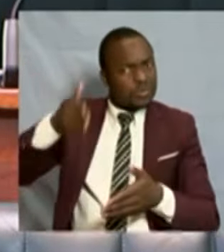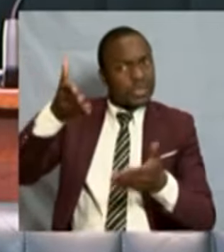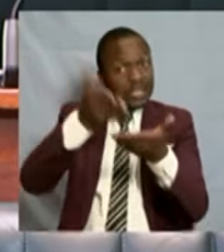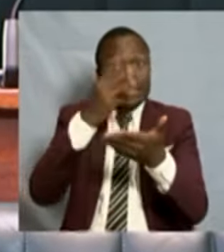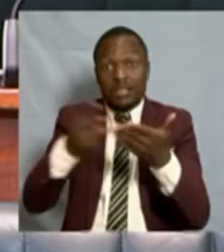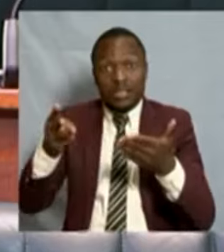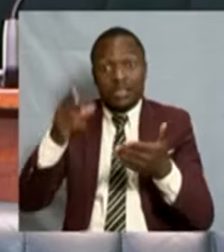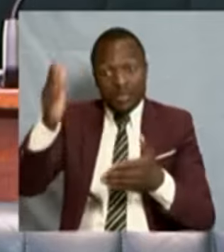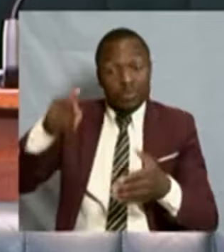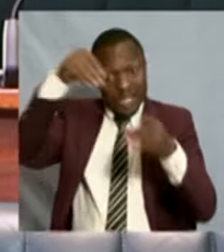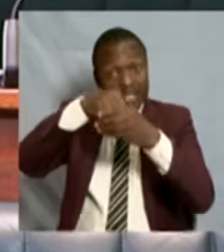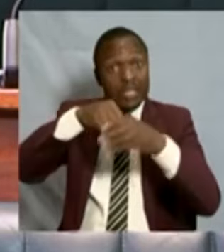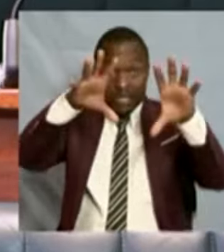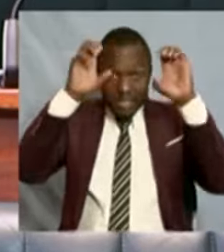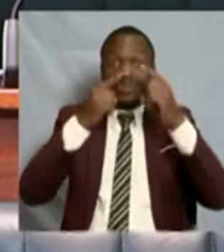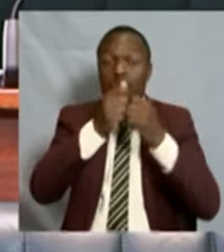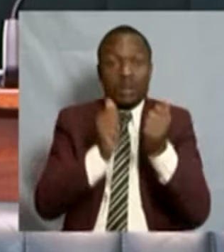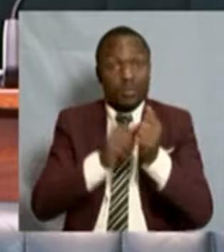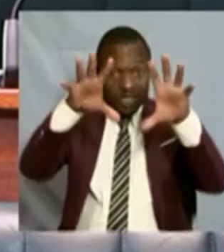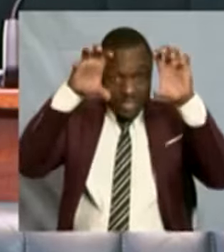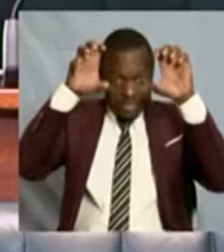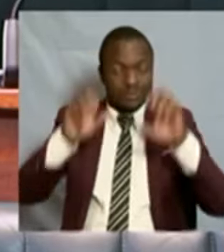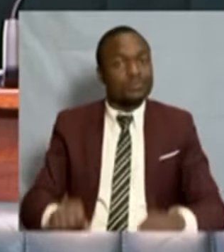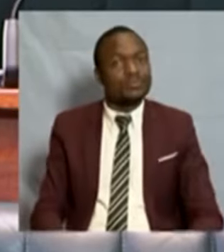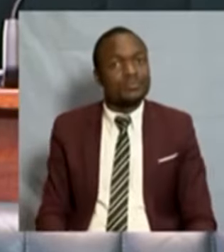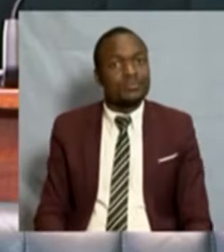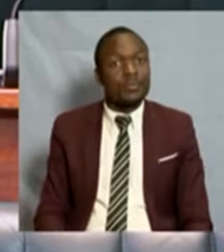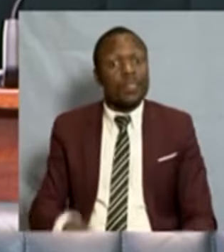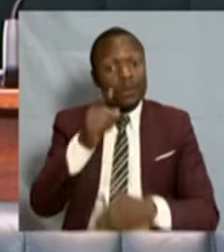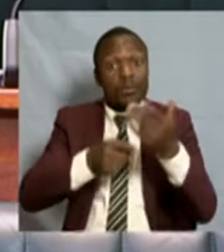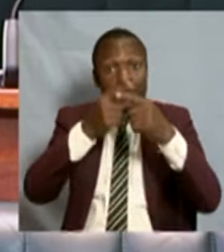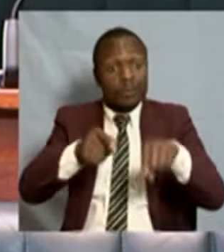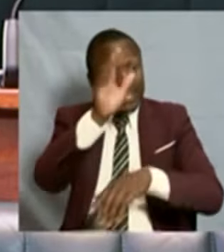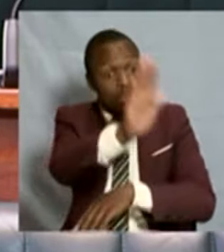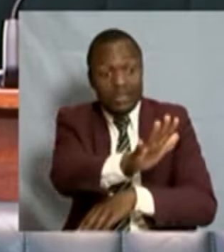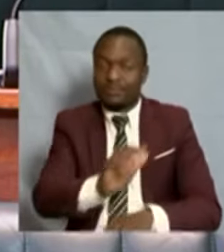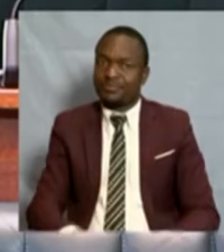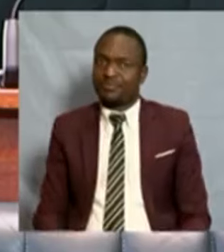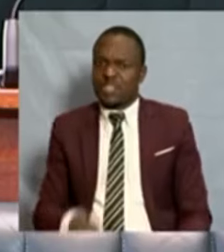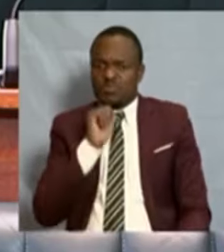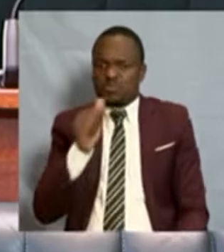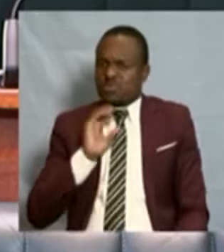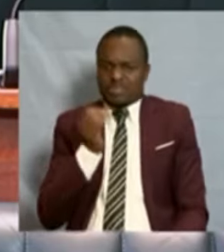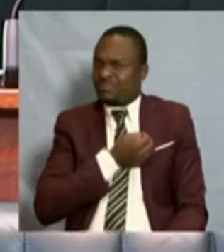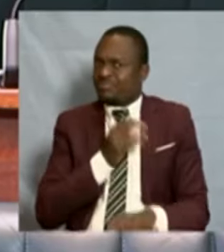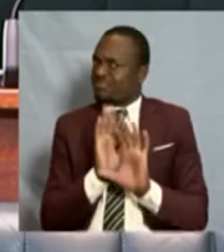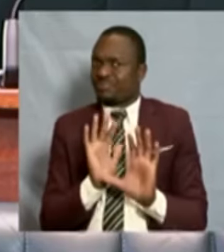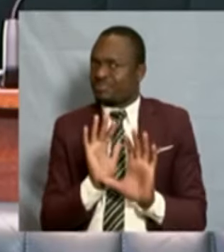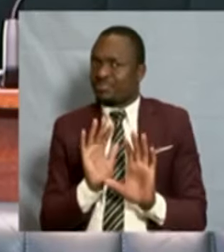UPND is in the executive, so talk about the executive. What is happening there is not ours.